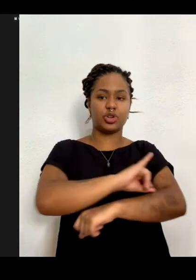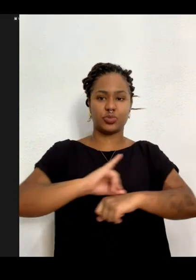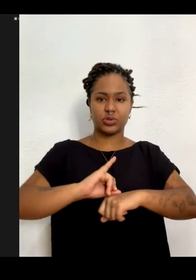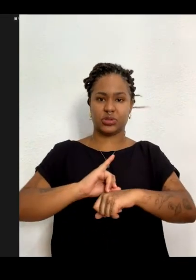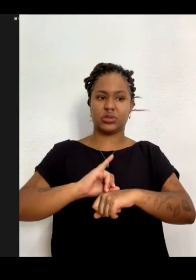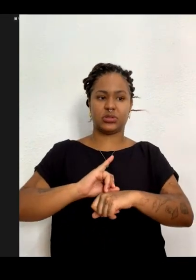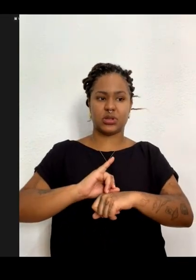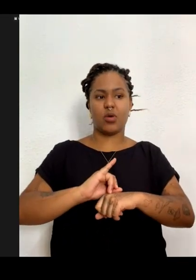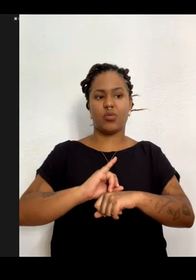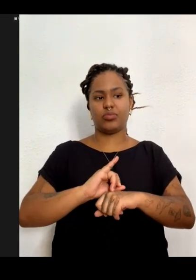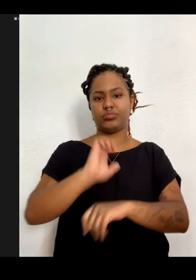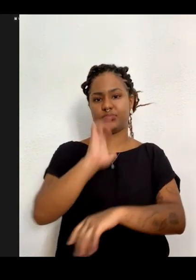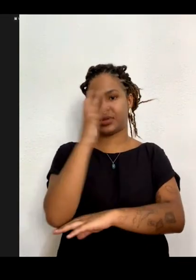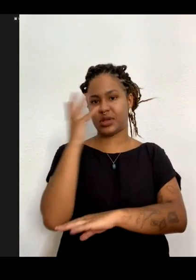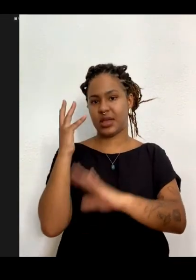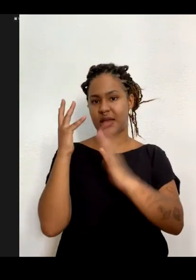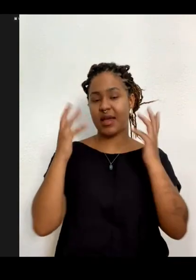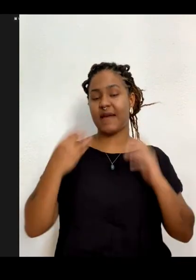special